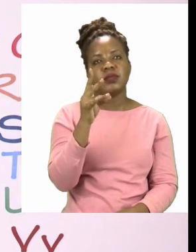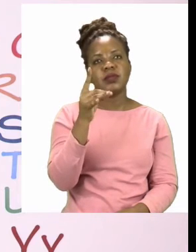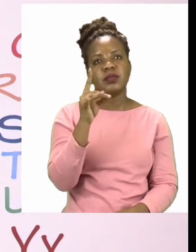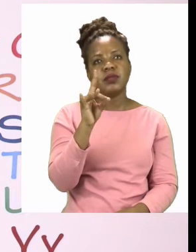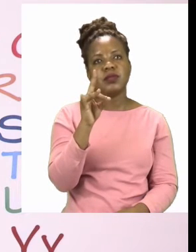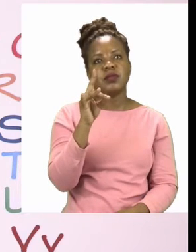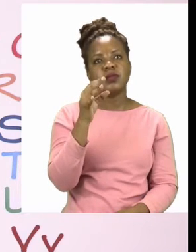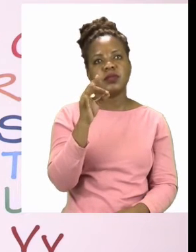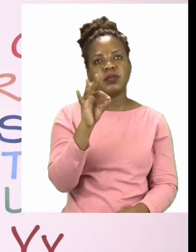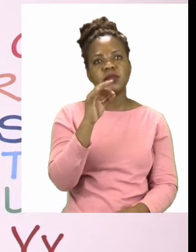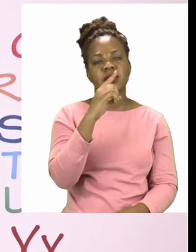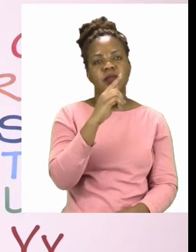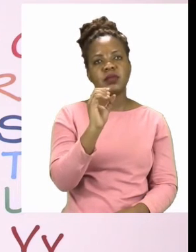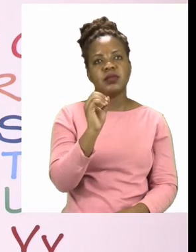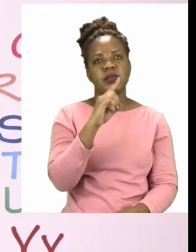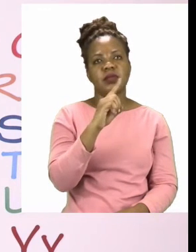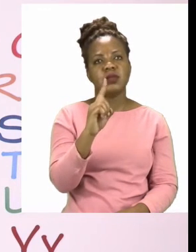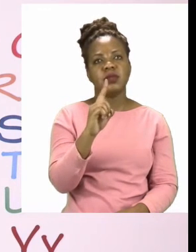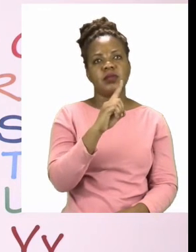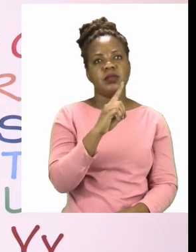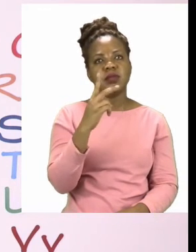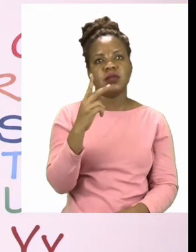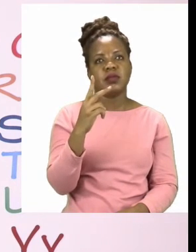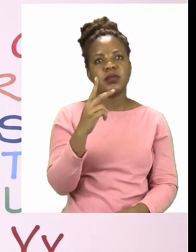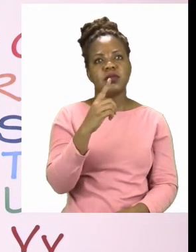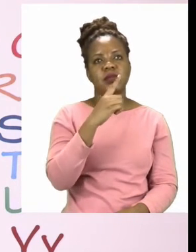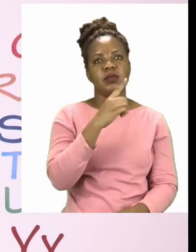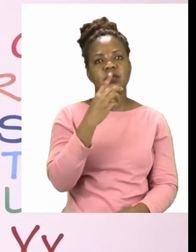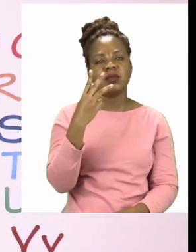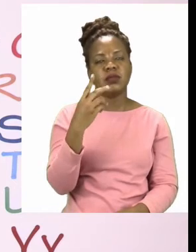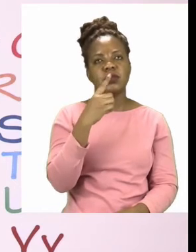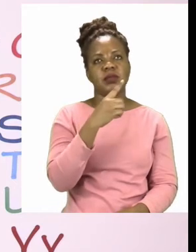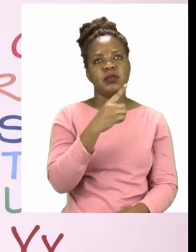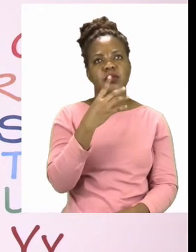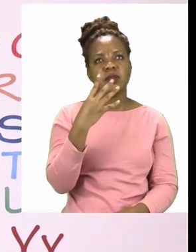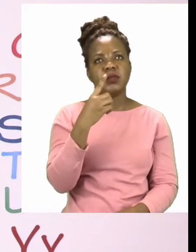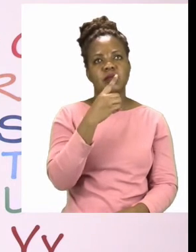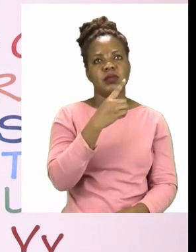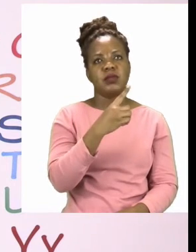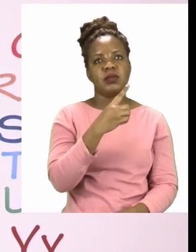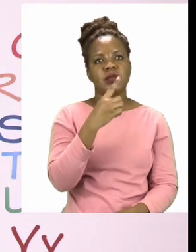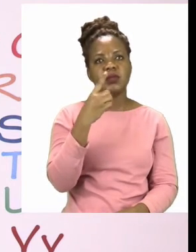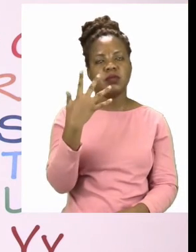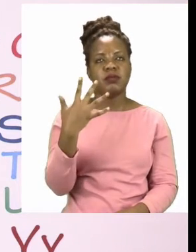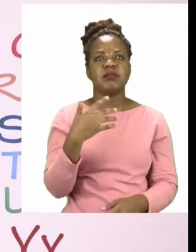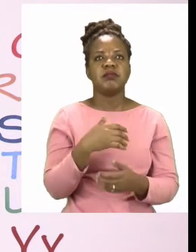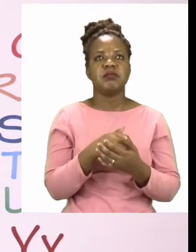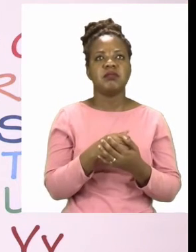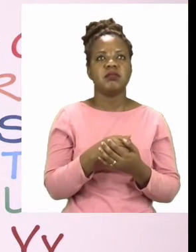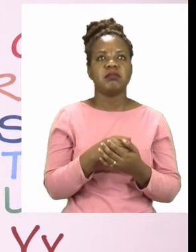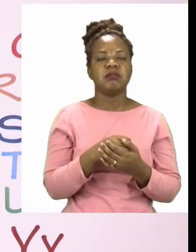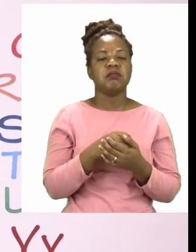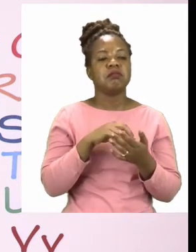8, 9, 10, 11, 12, 13, 14, 15. So